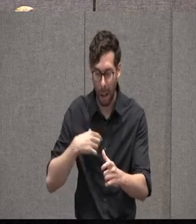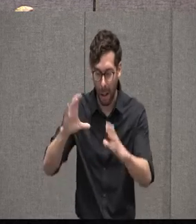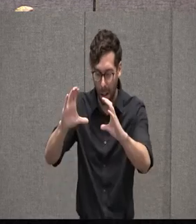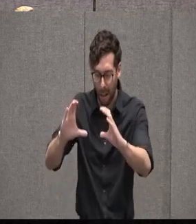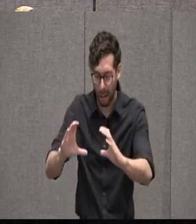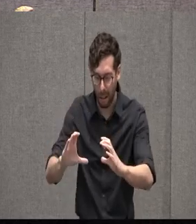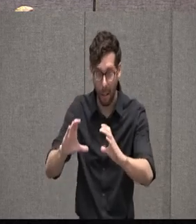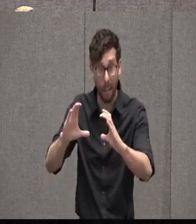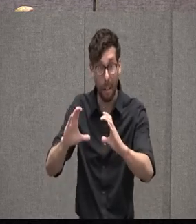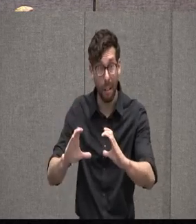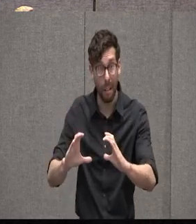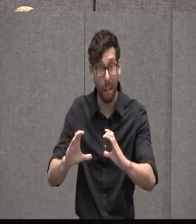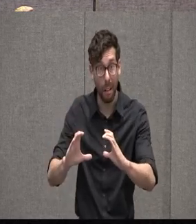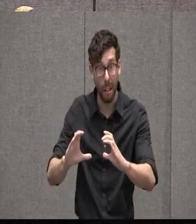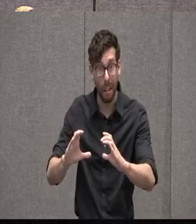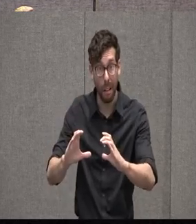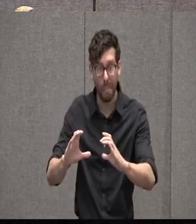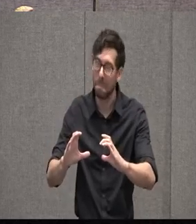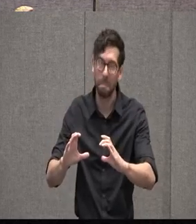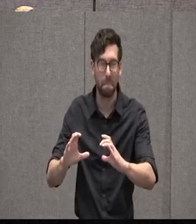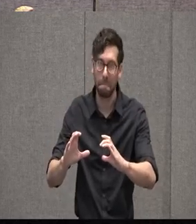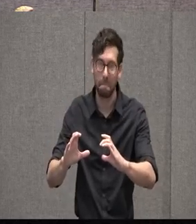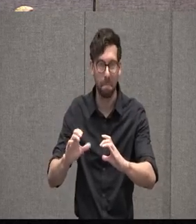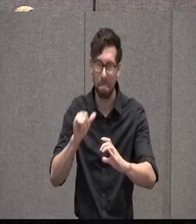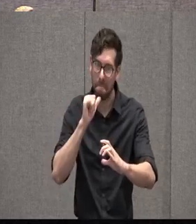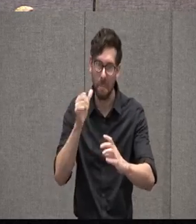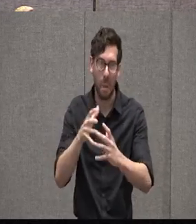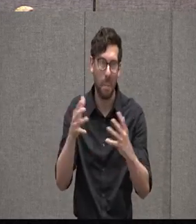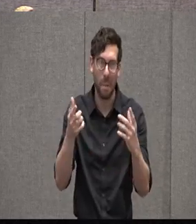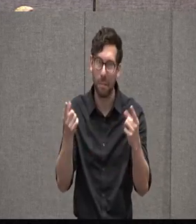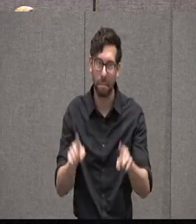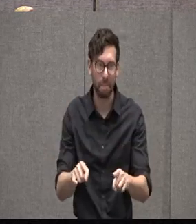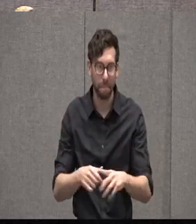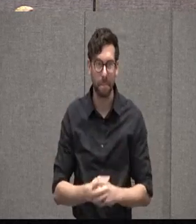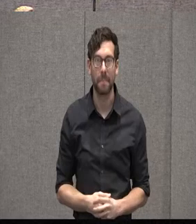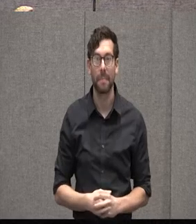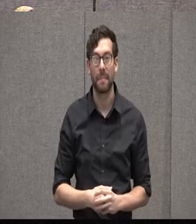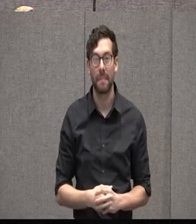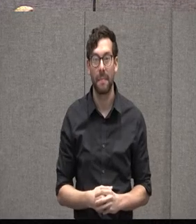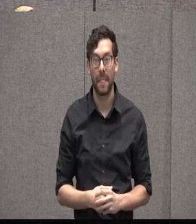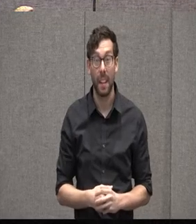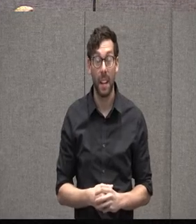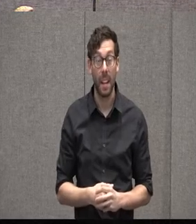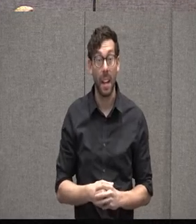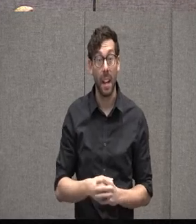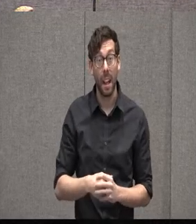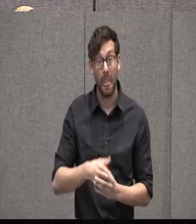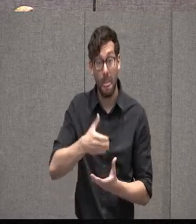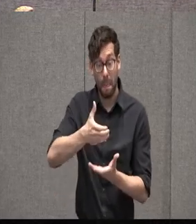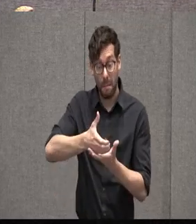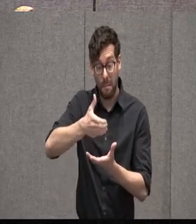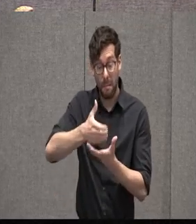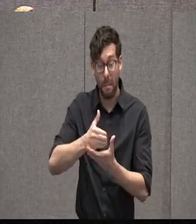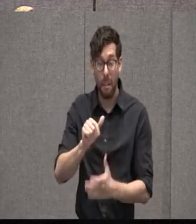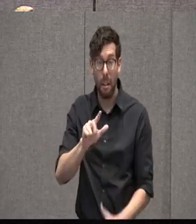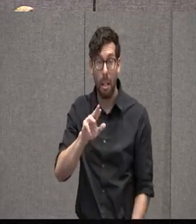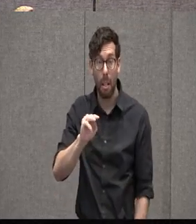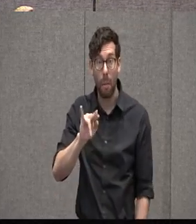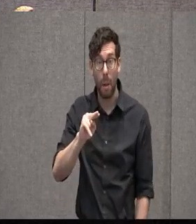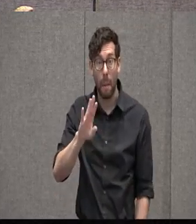table? Not much going on there. How about this aluminum can?